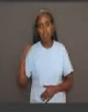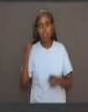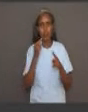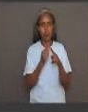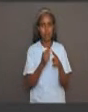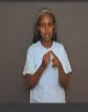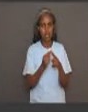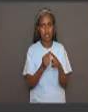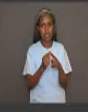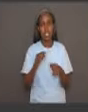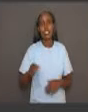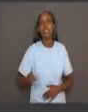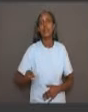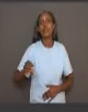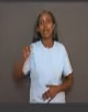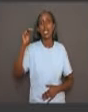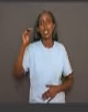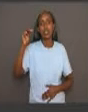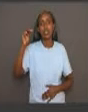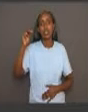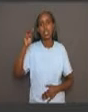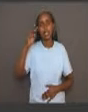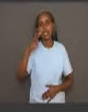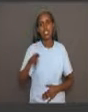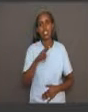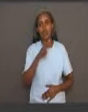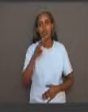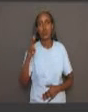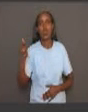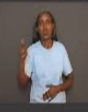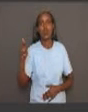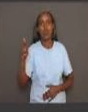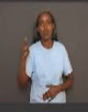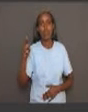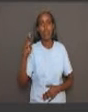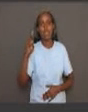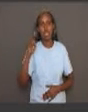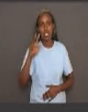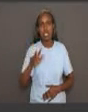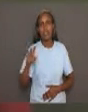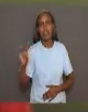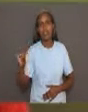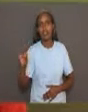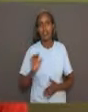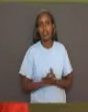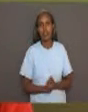words, the magnitude is the square root of